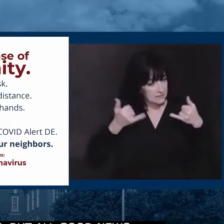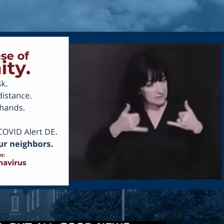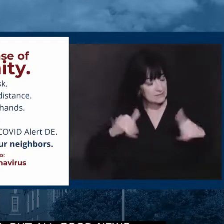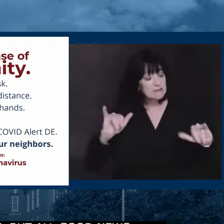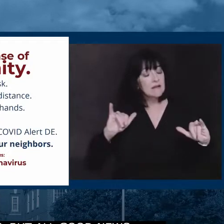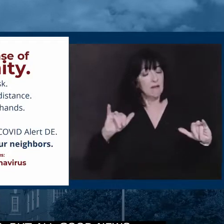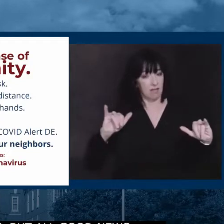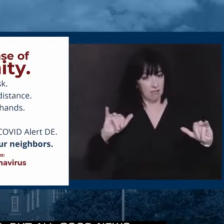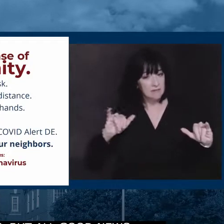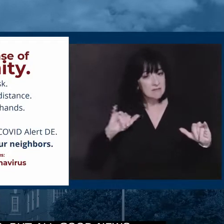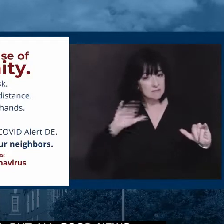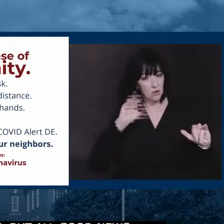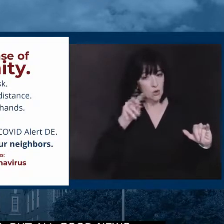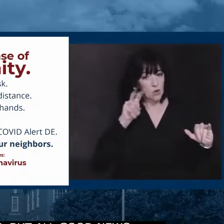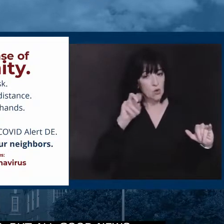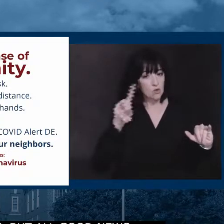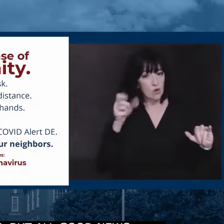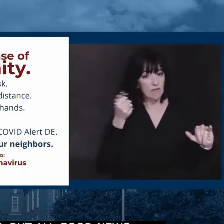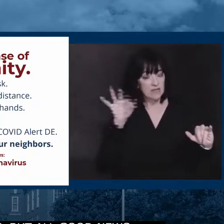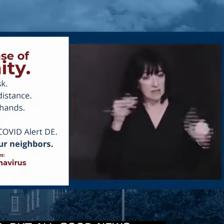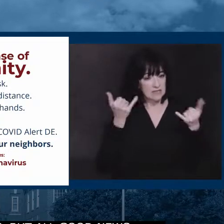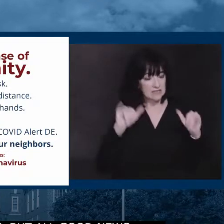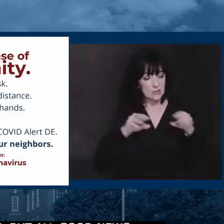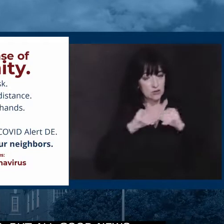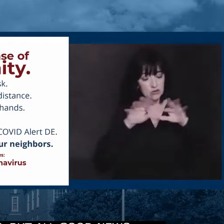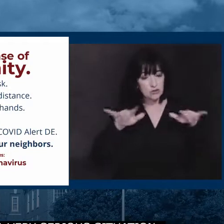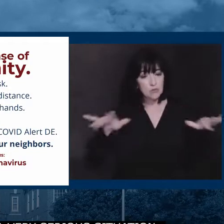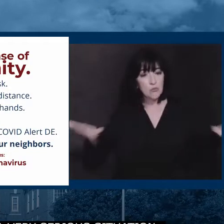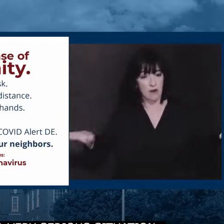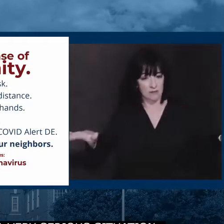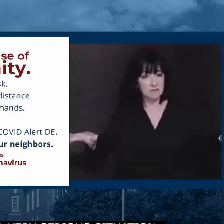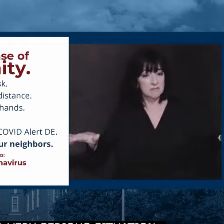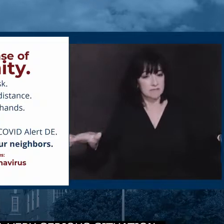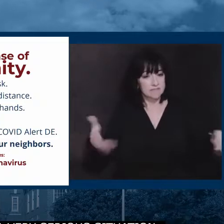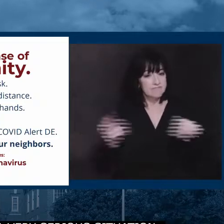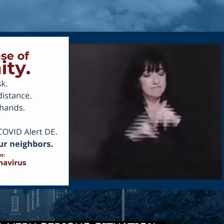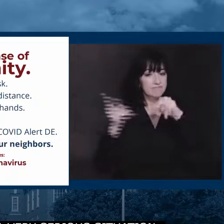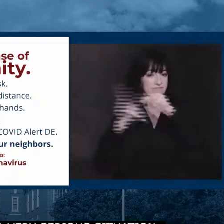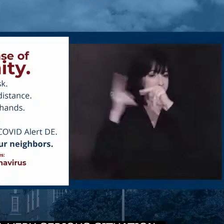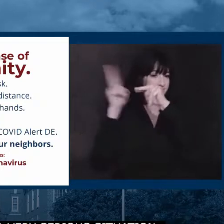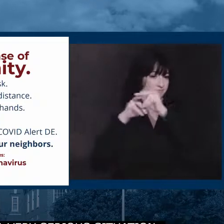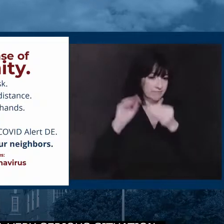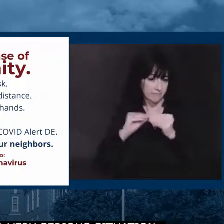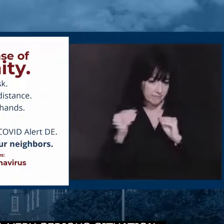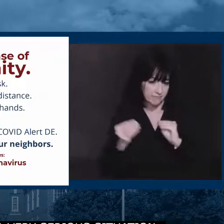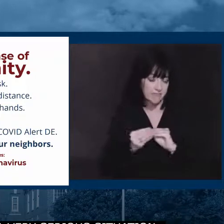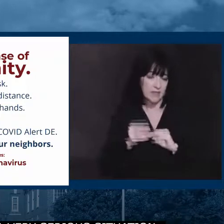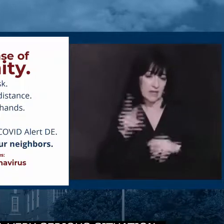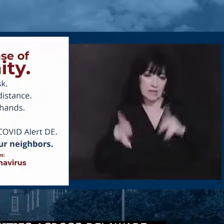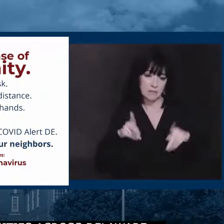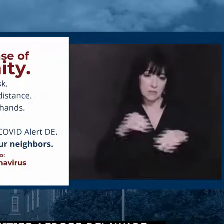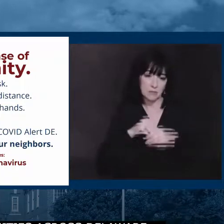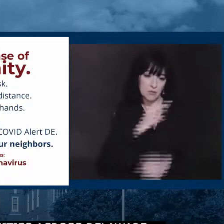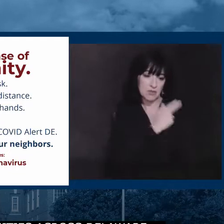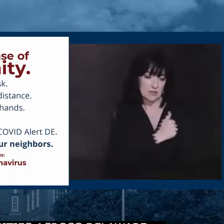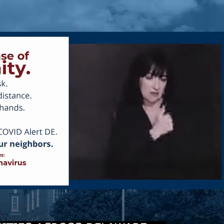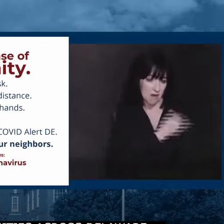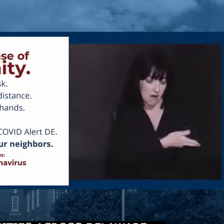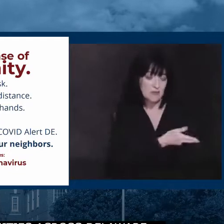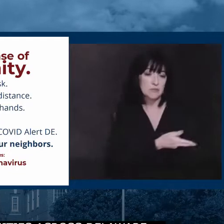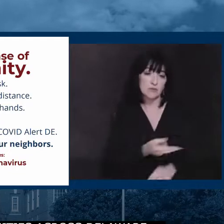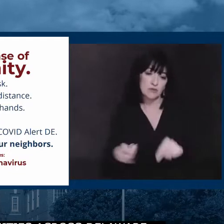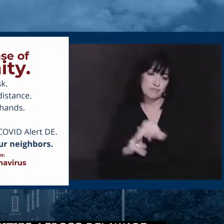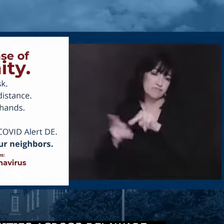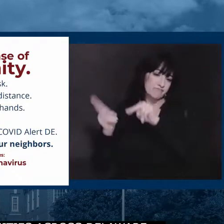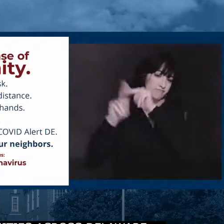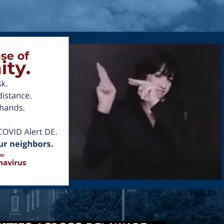in communities across Delaware. We're seeing a surge just about everywhere. It's been particularly high in Kent County. So